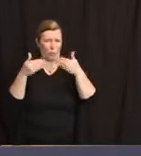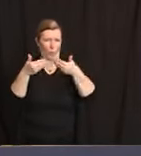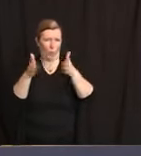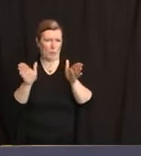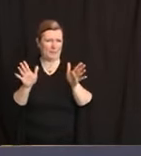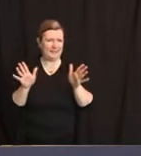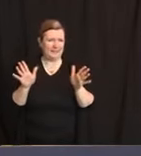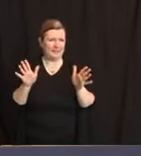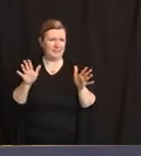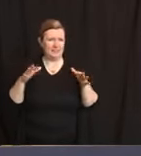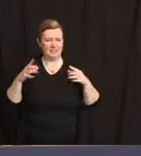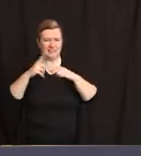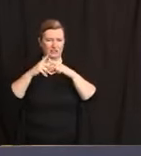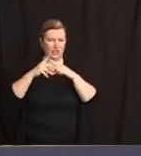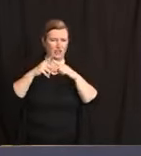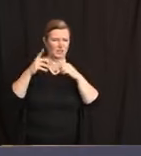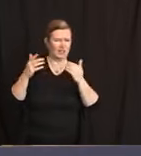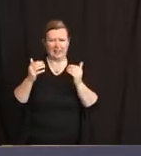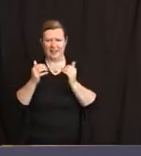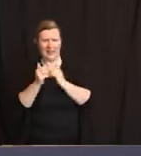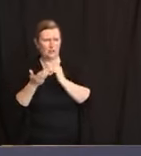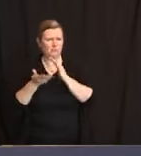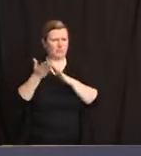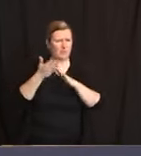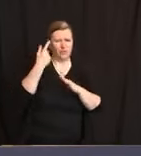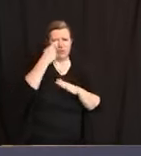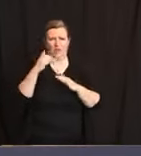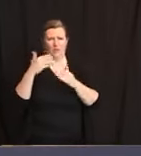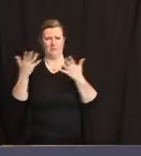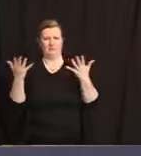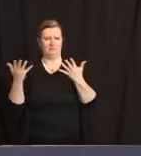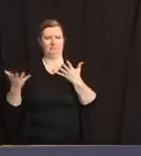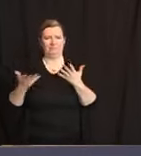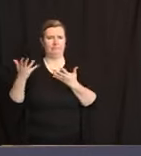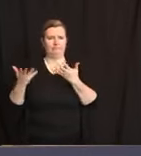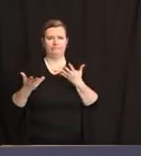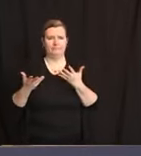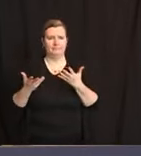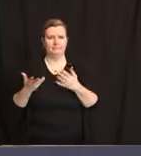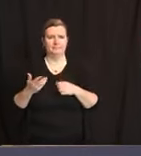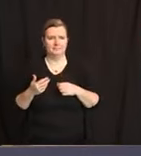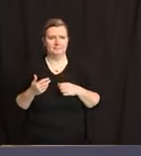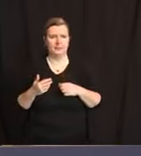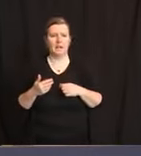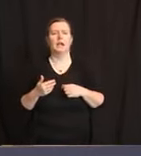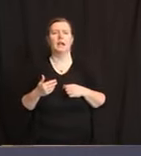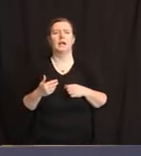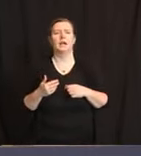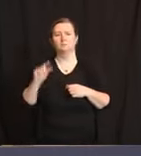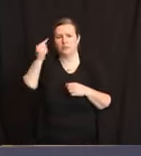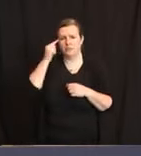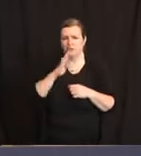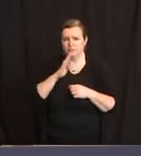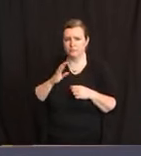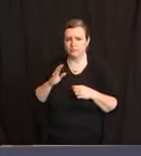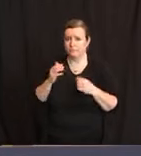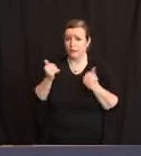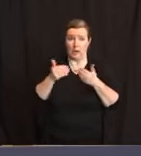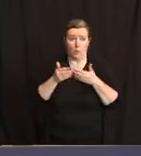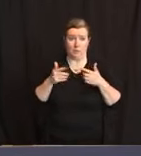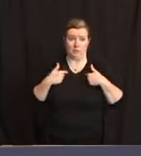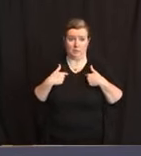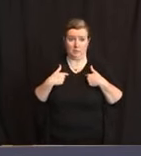the comment as a general matter. The rules of the road are the same. How they actually do it, I'll defer to Len,